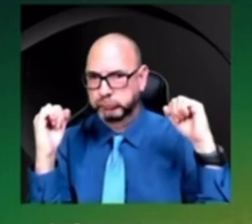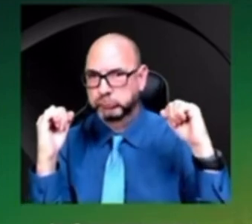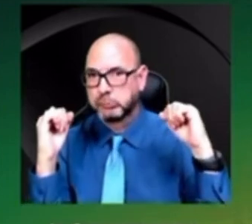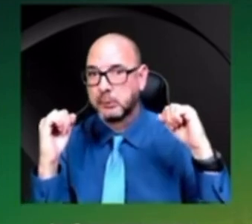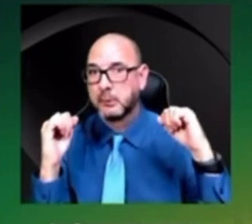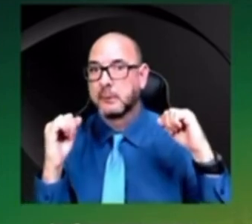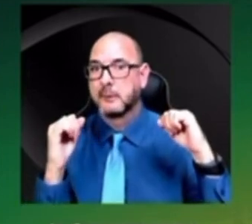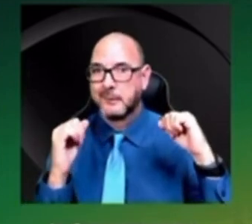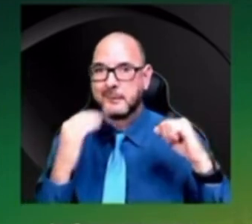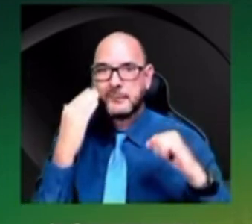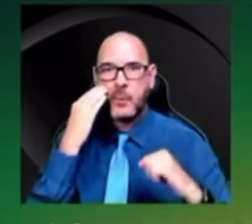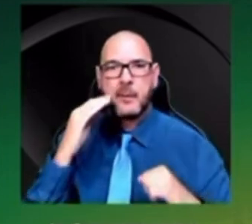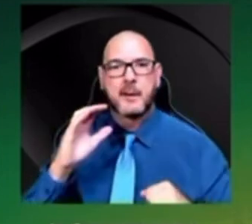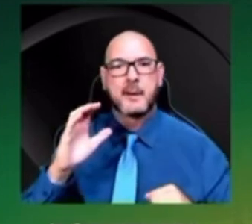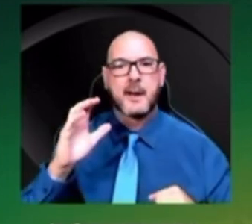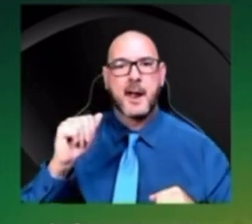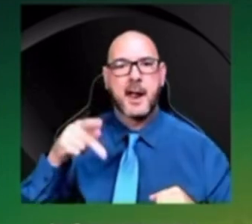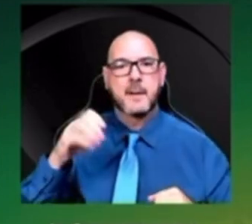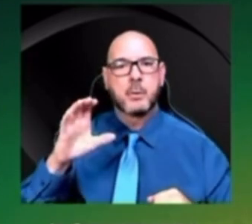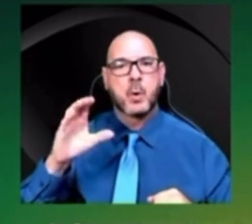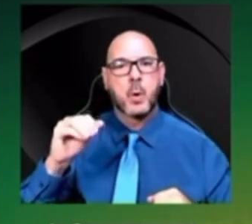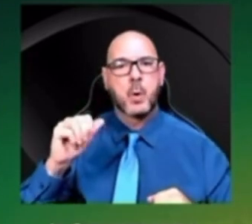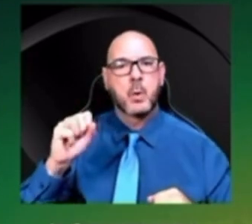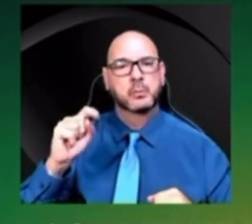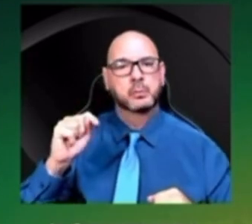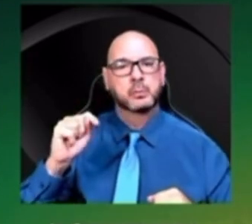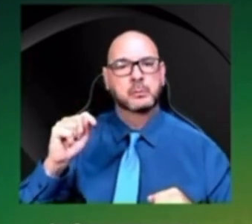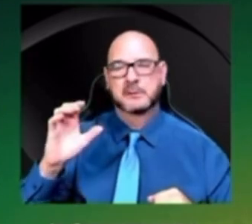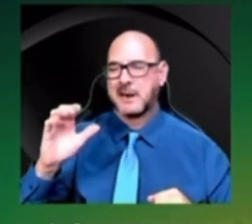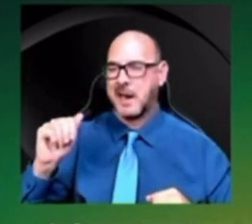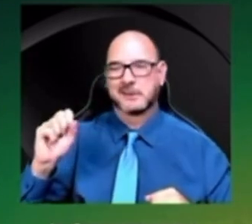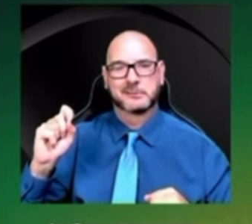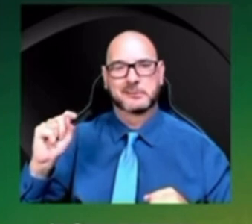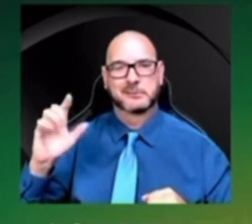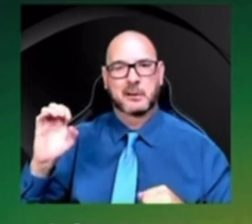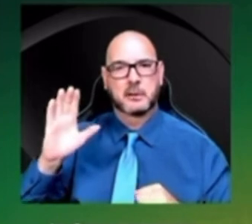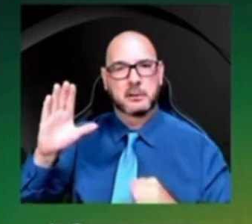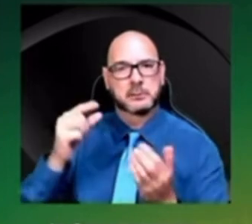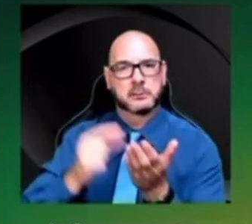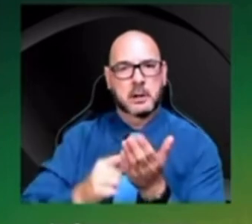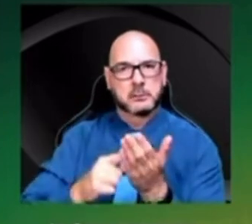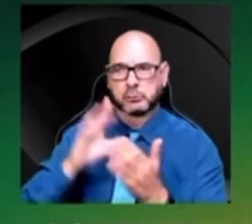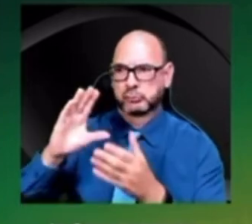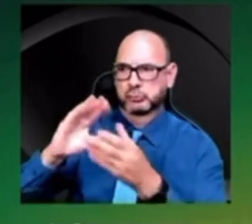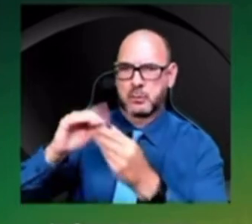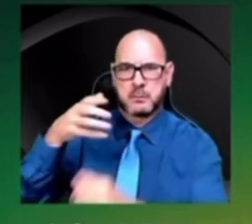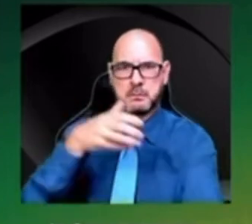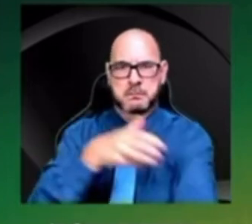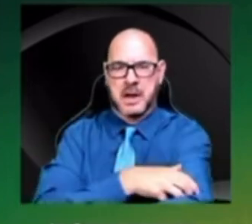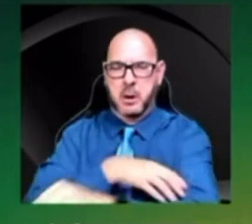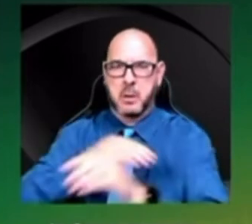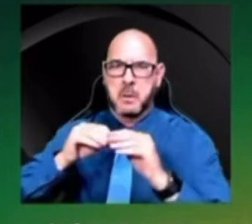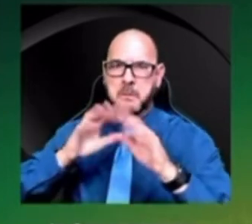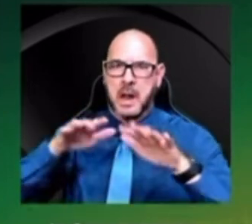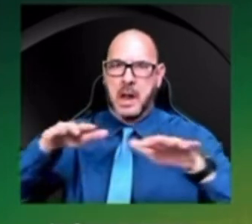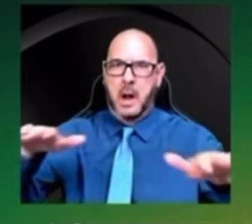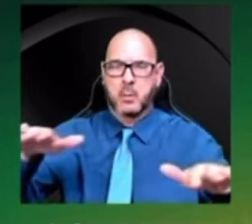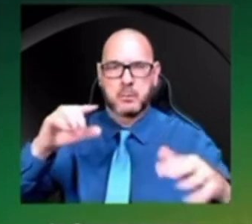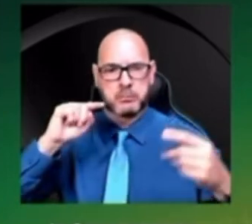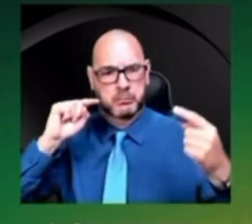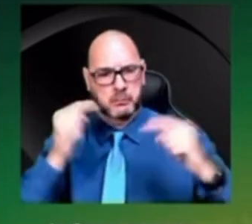some powerful words, which are not only about pain, but survival. I was watching it today, and it said, quote, "History must be